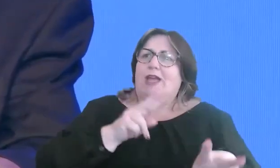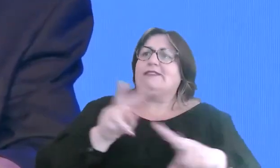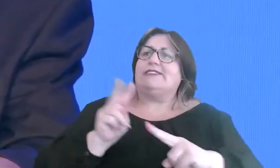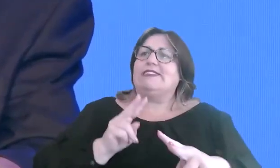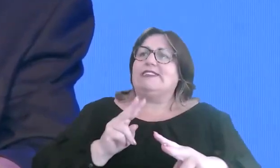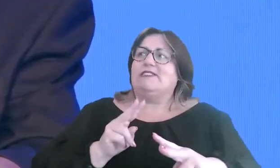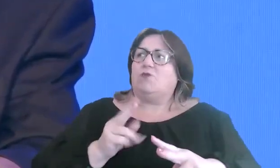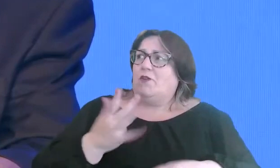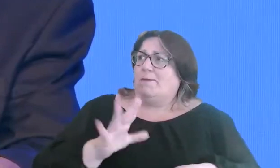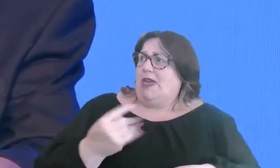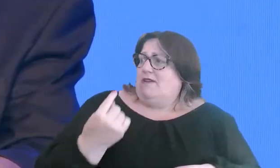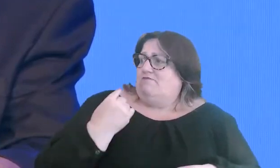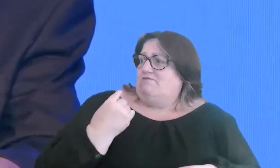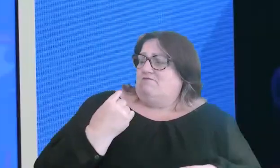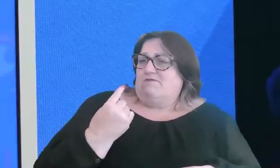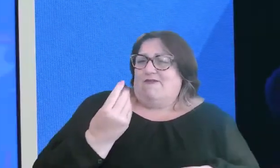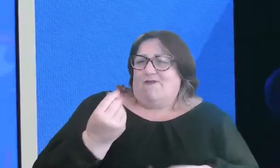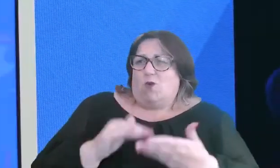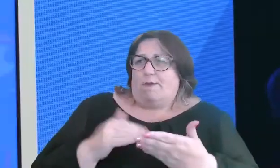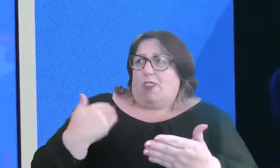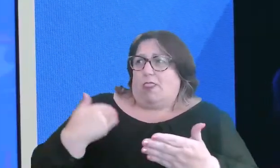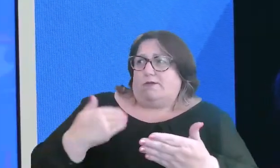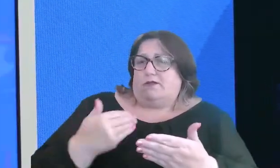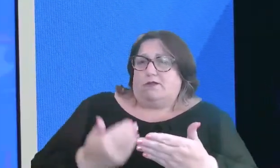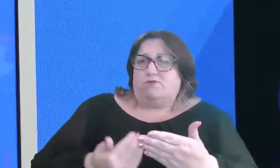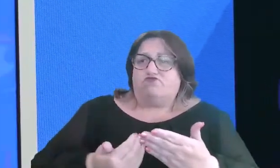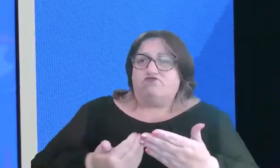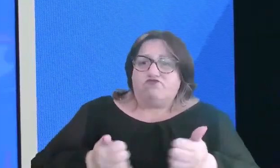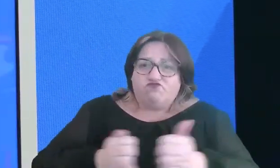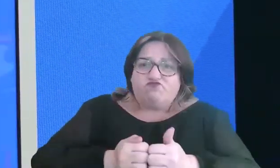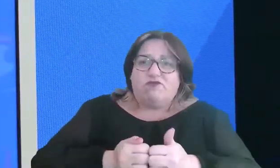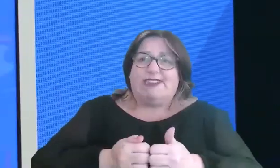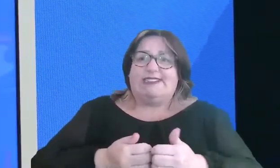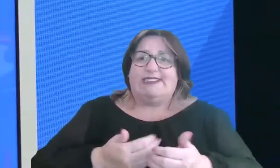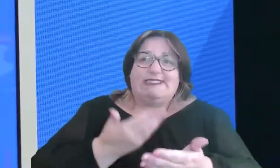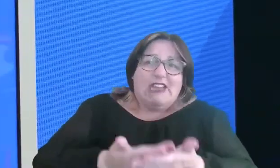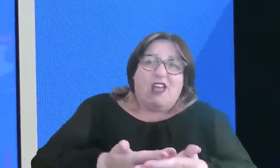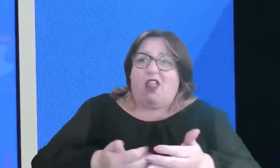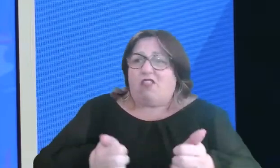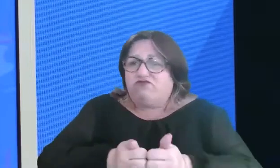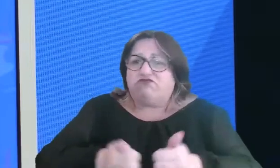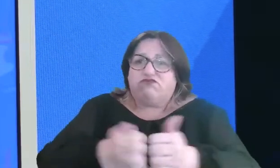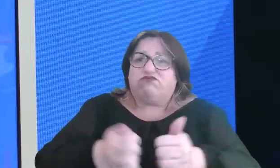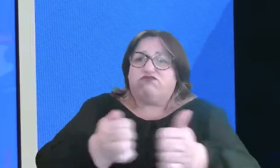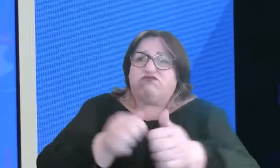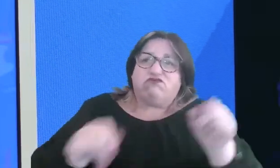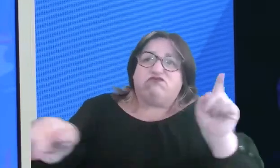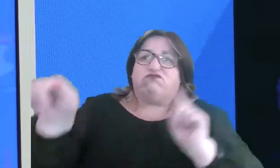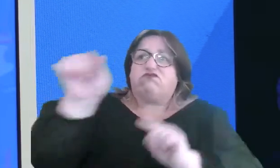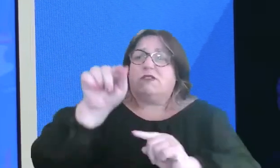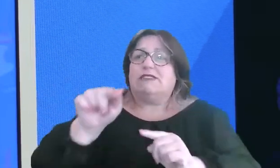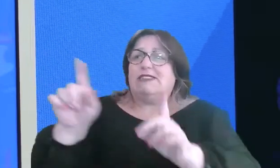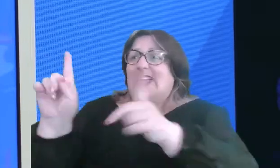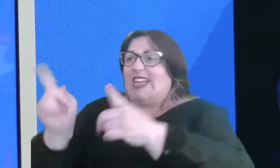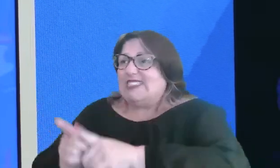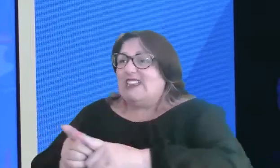done just in the last few months, determined as we are to create new markets, whether that's in India, in the US,